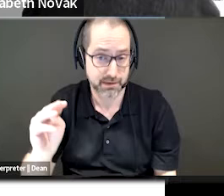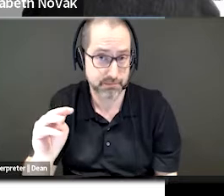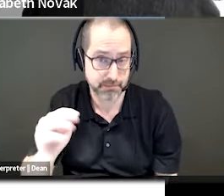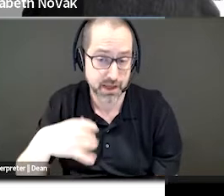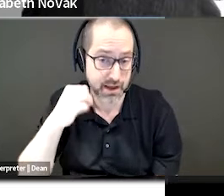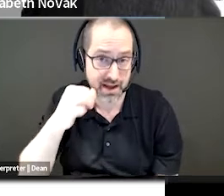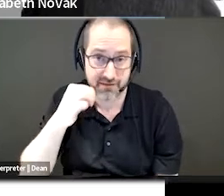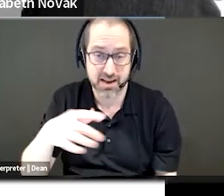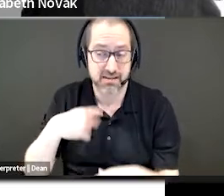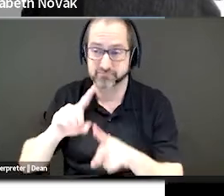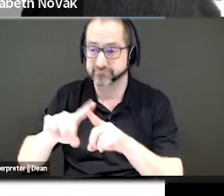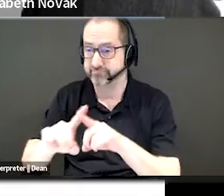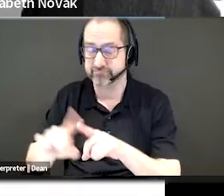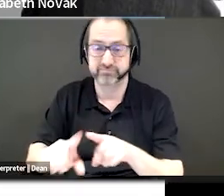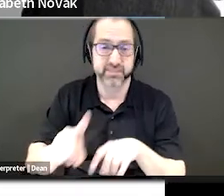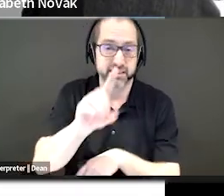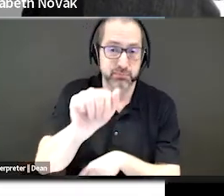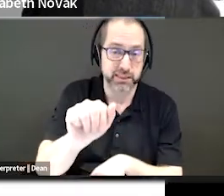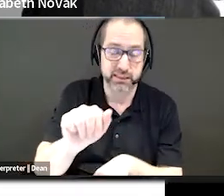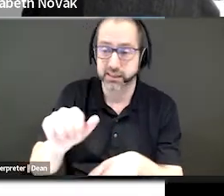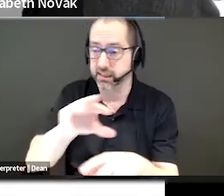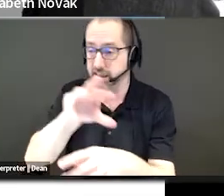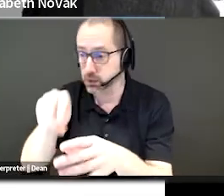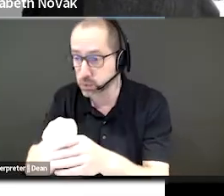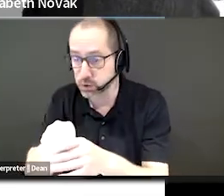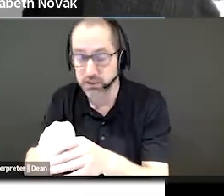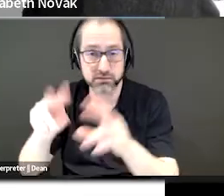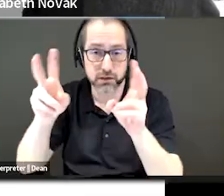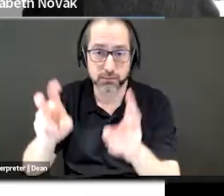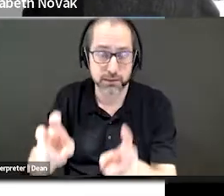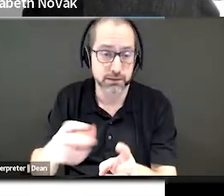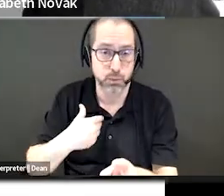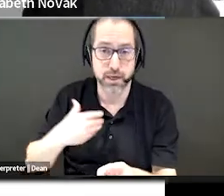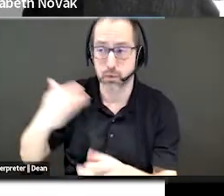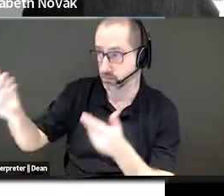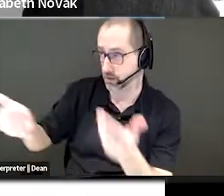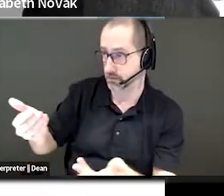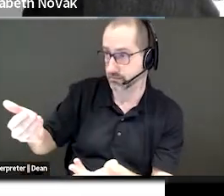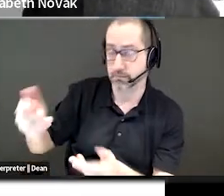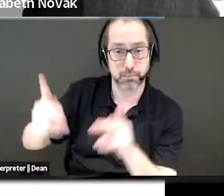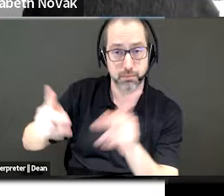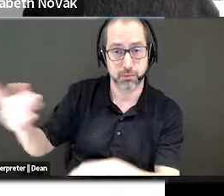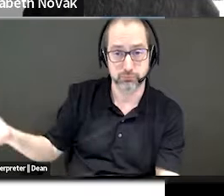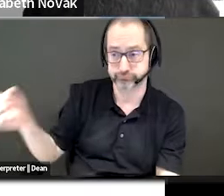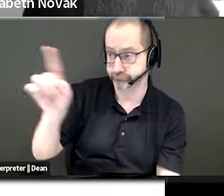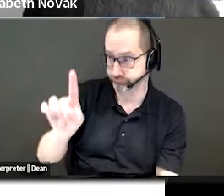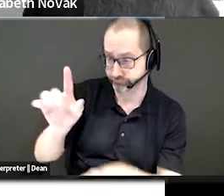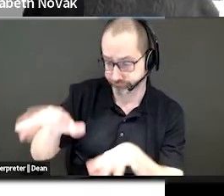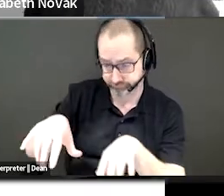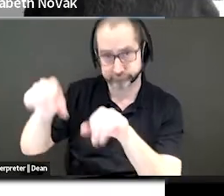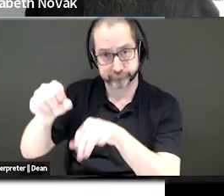inclusion topics. And we have guest speakers come on to talk about these topics and have